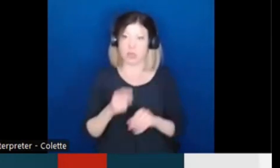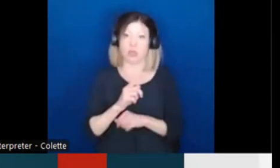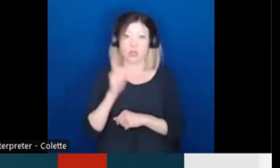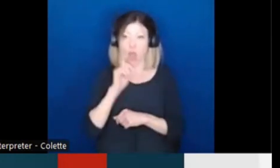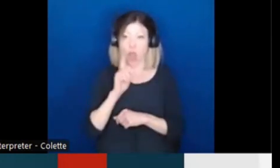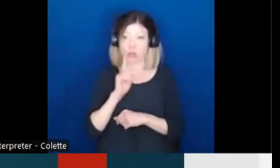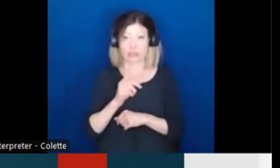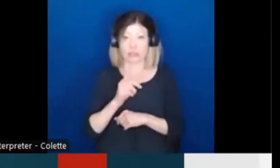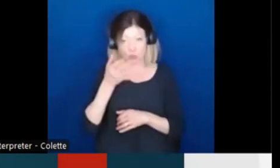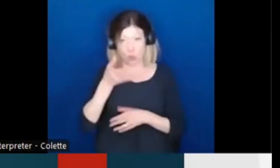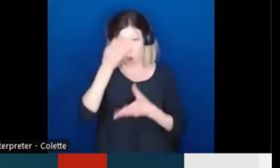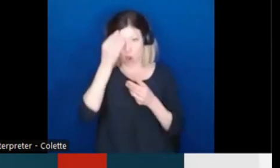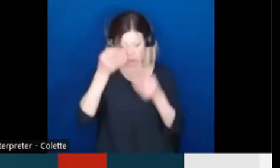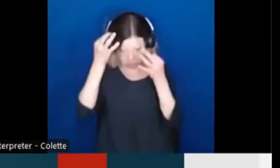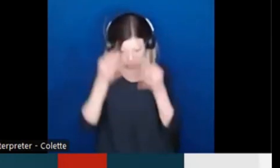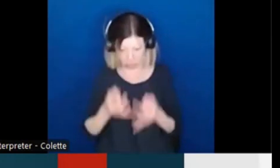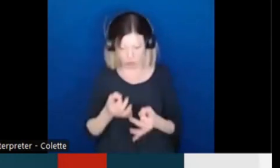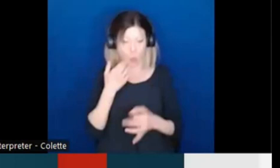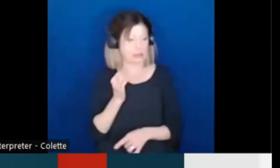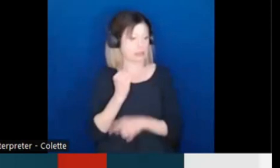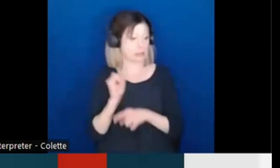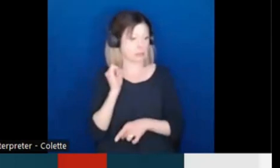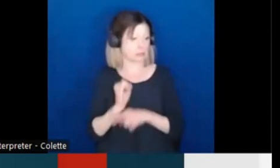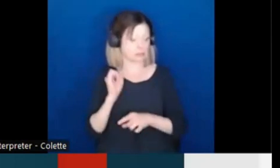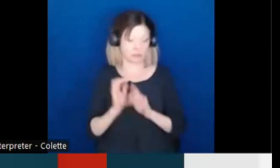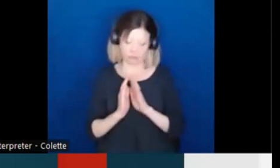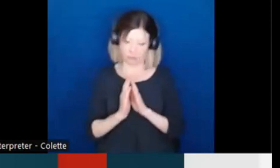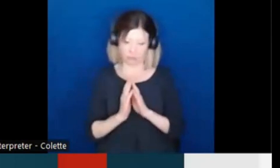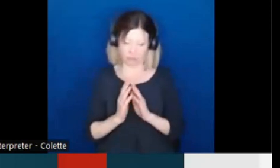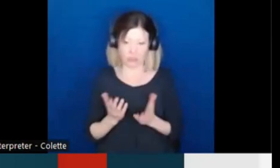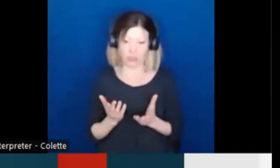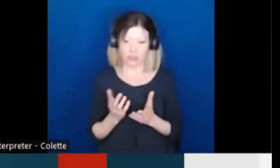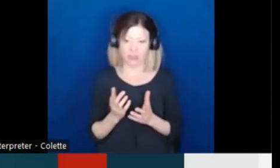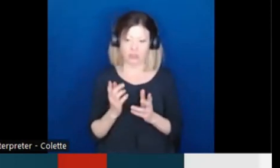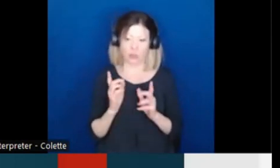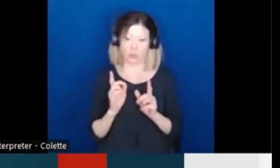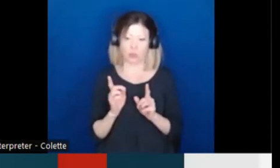self-denial. So it was just an awful, cheerless